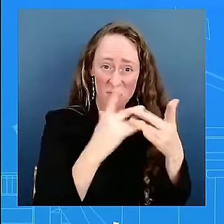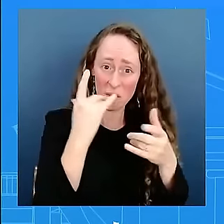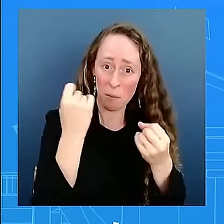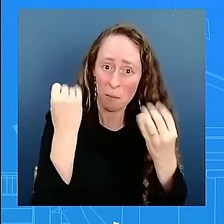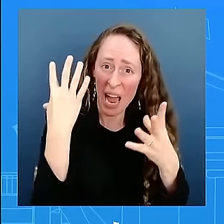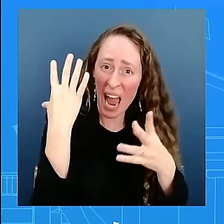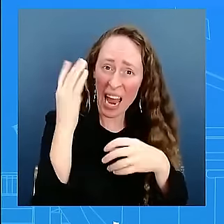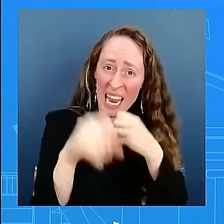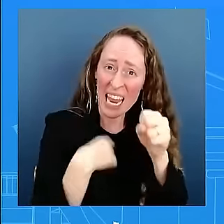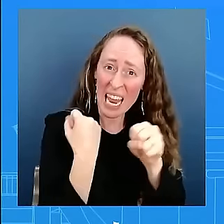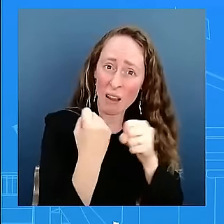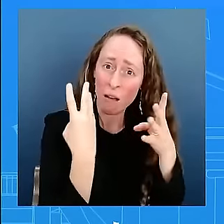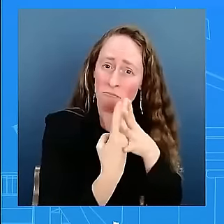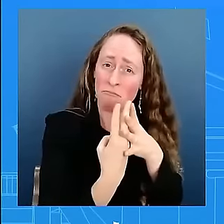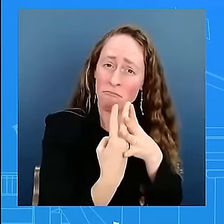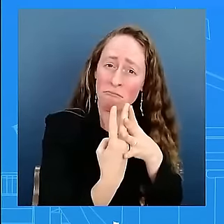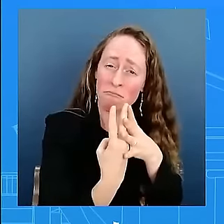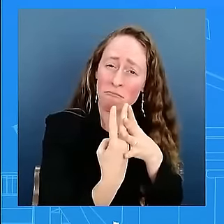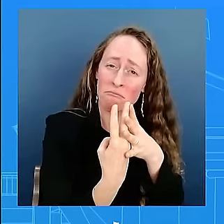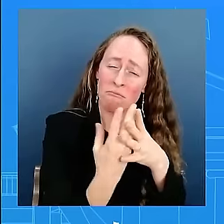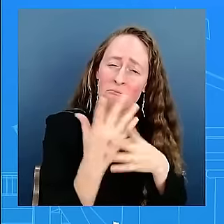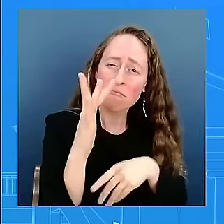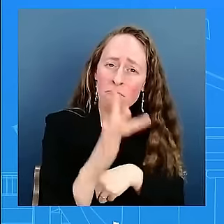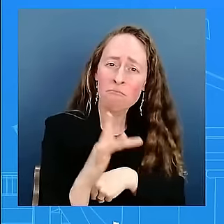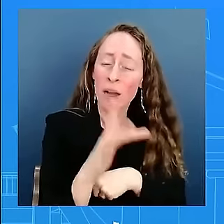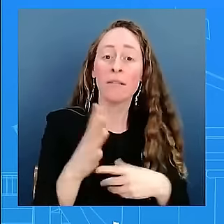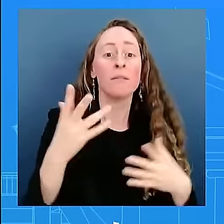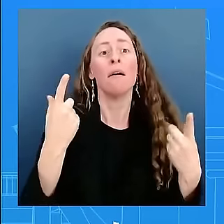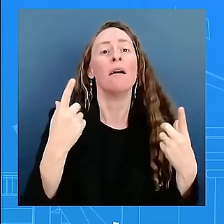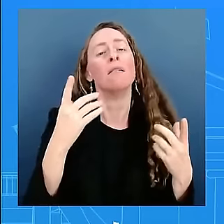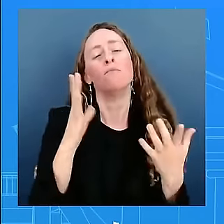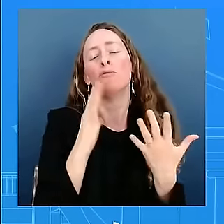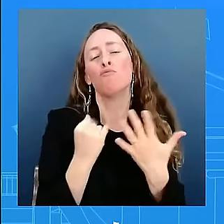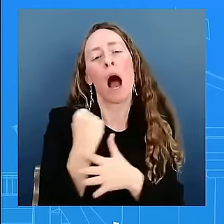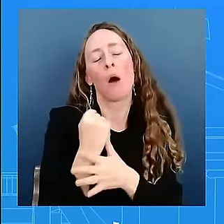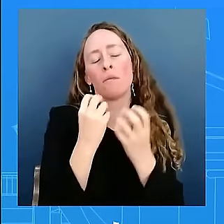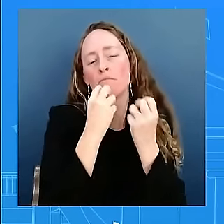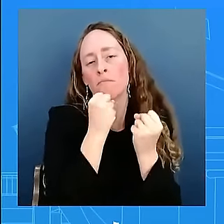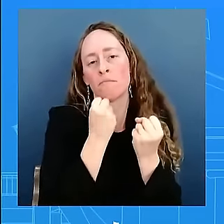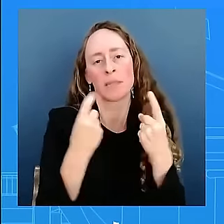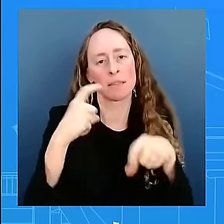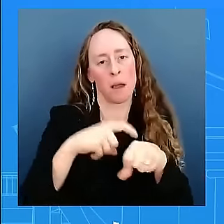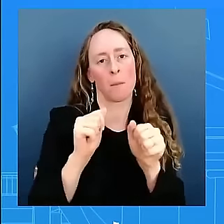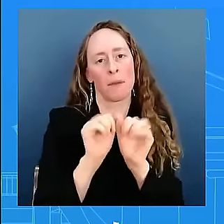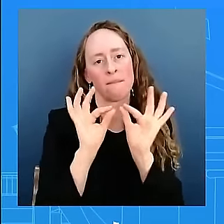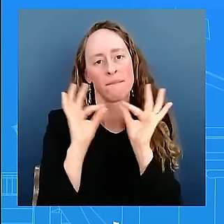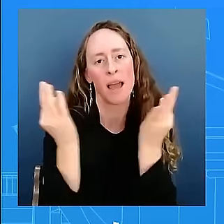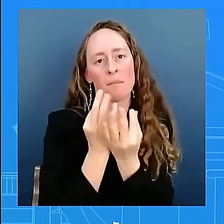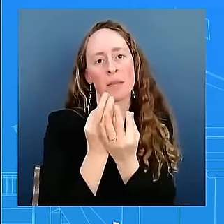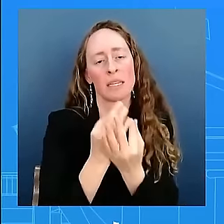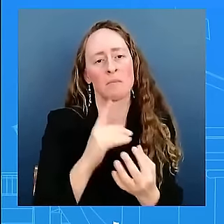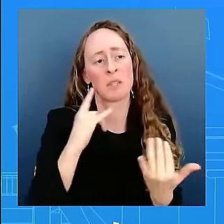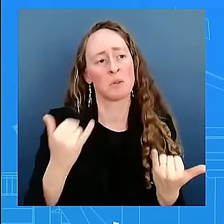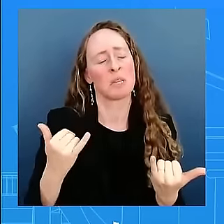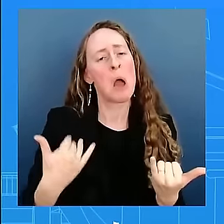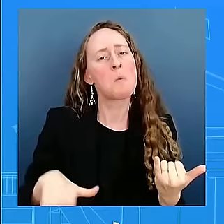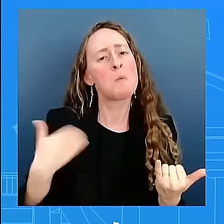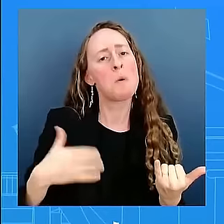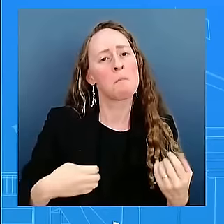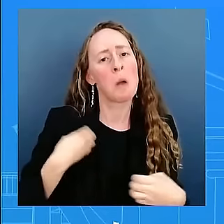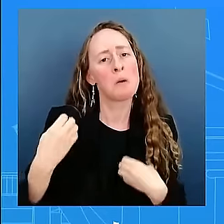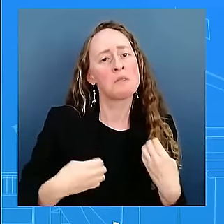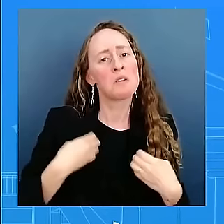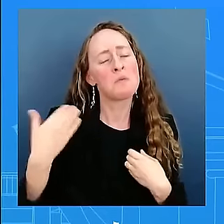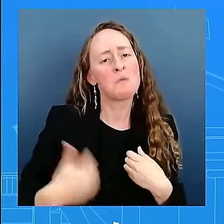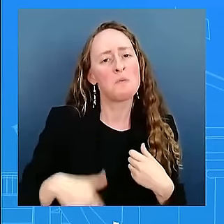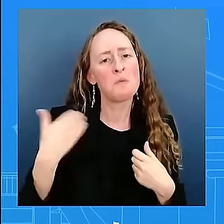they're going to want to do. This is an emotional day. This is an emotional day. And it's a good day. We should be really, really proud of what this administration